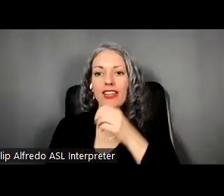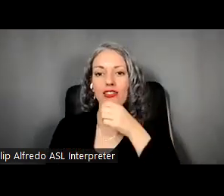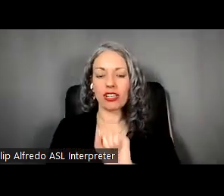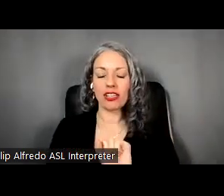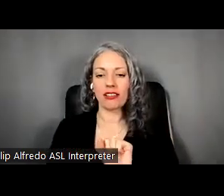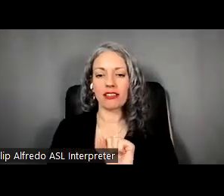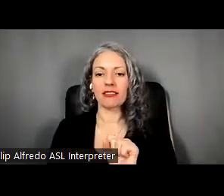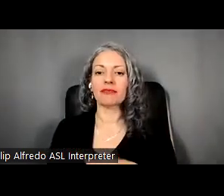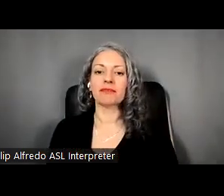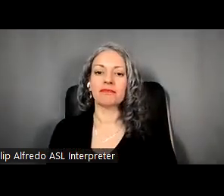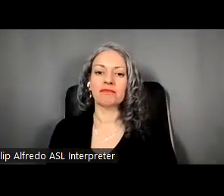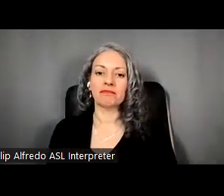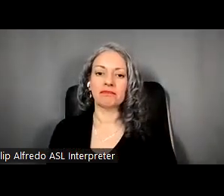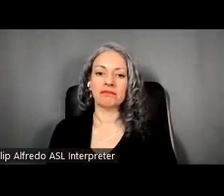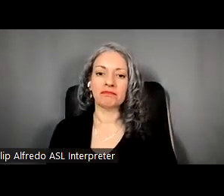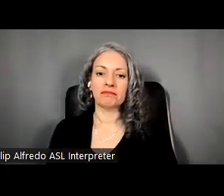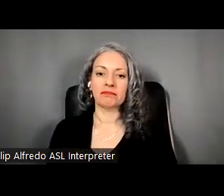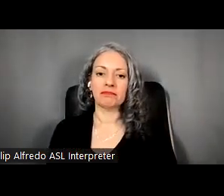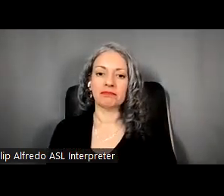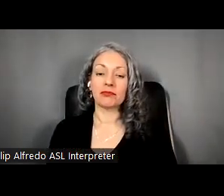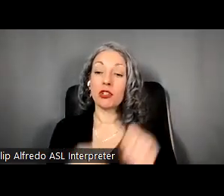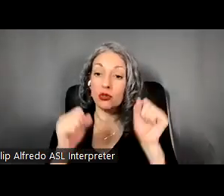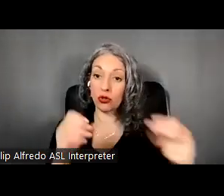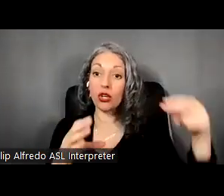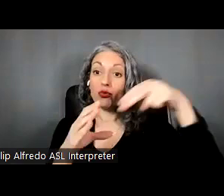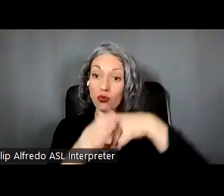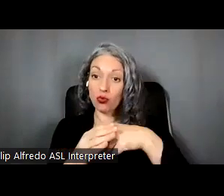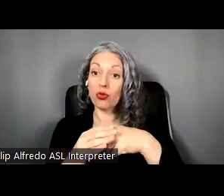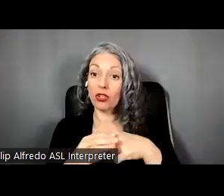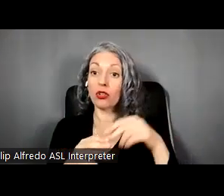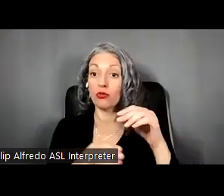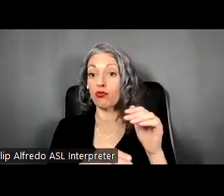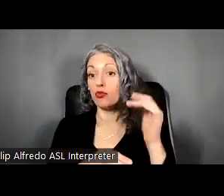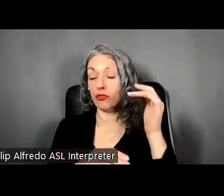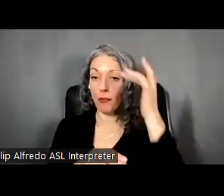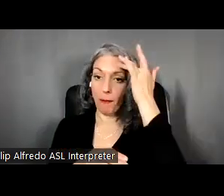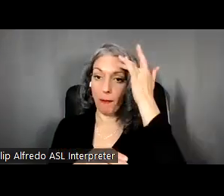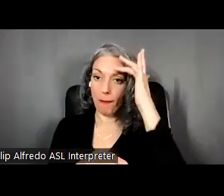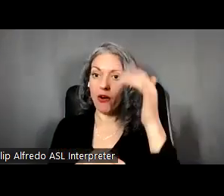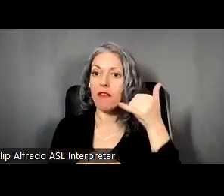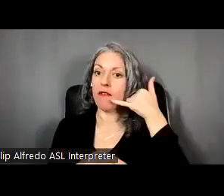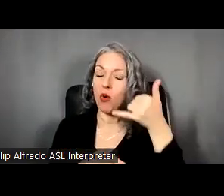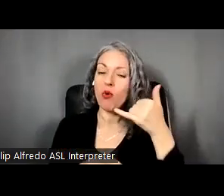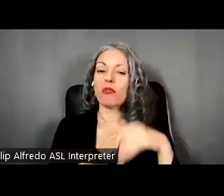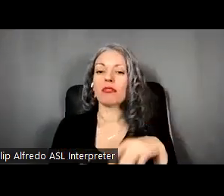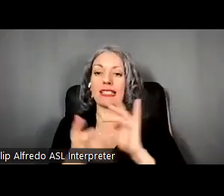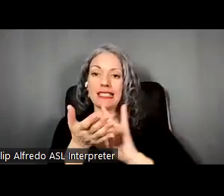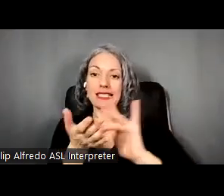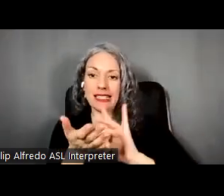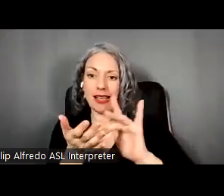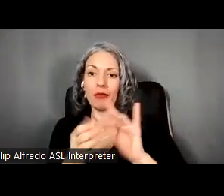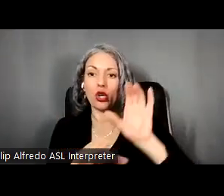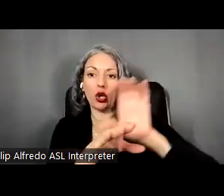you. You can join by smartphone, tablet, or computer. You can also join the audio